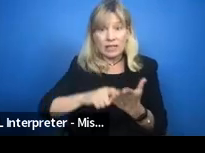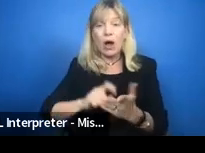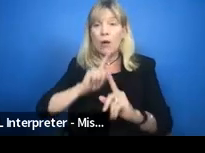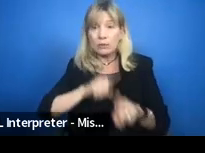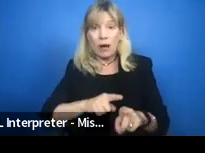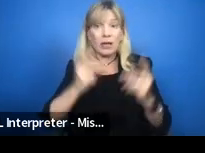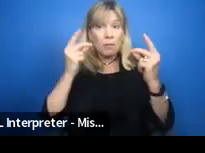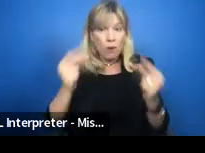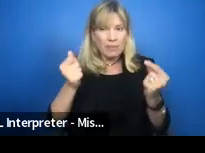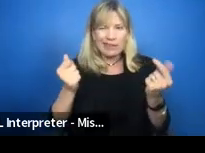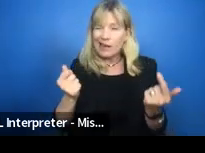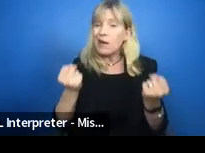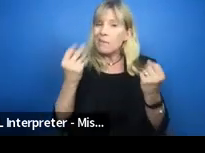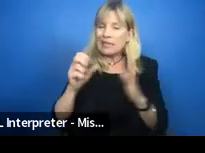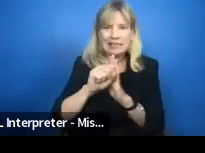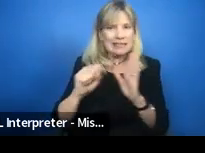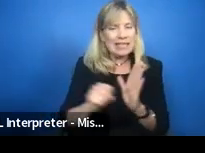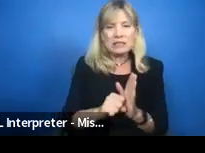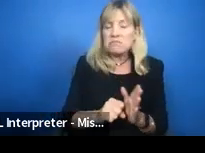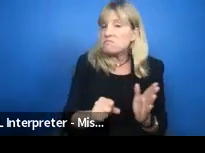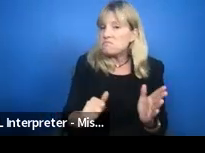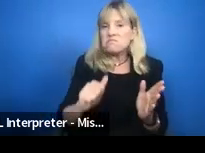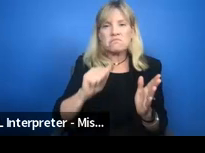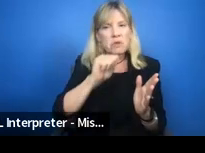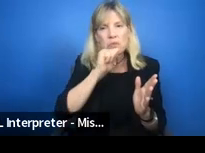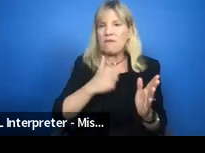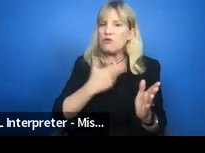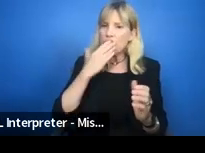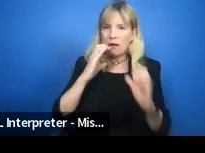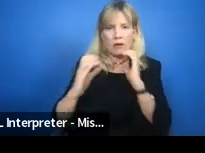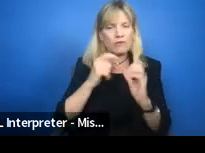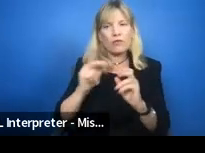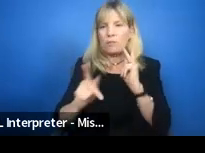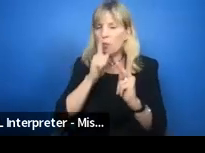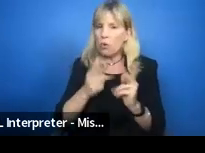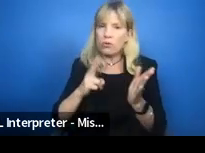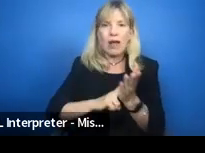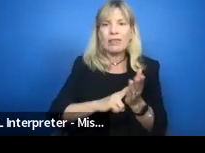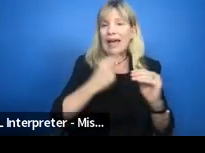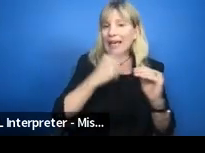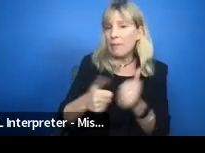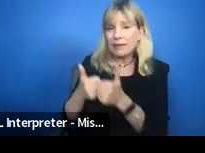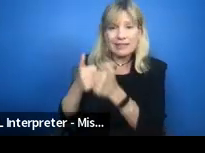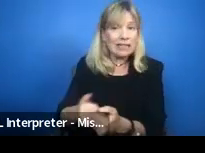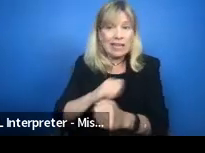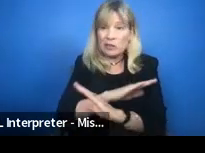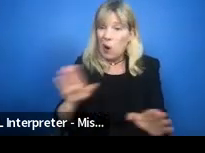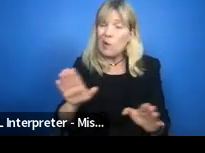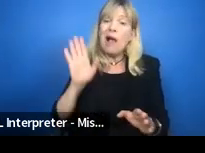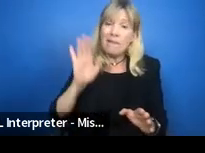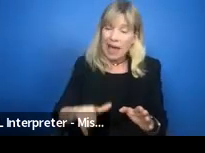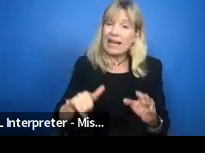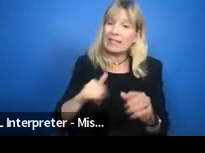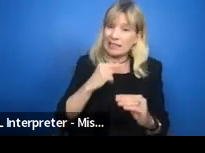So many states still don't carry out communications for their enrollees via email or text, which are definitely